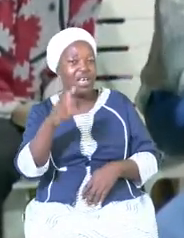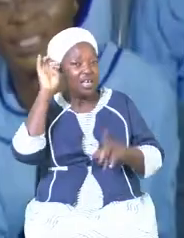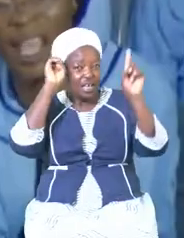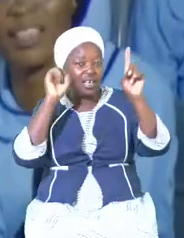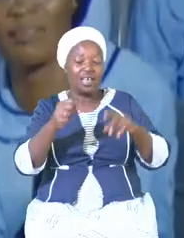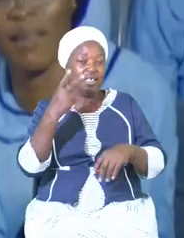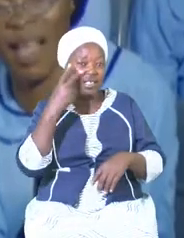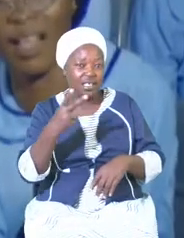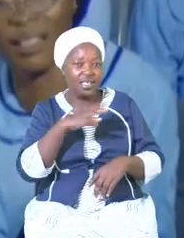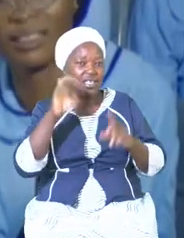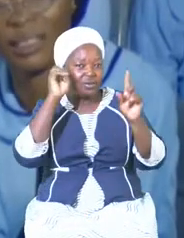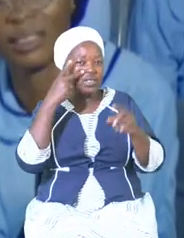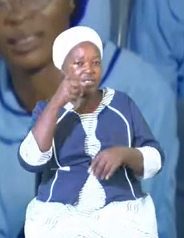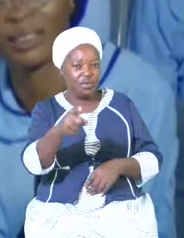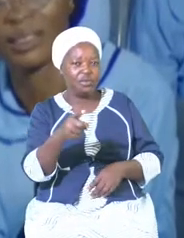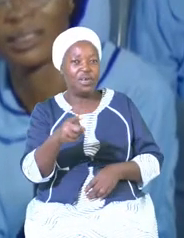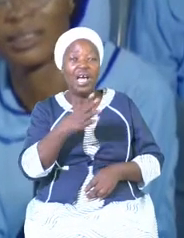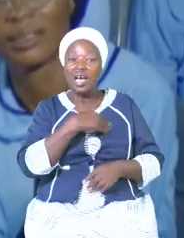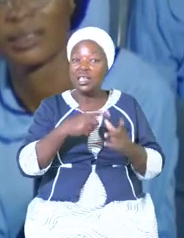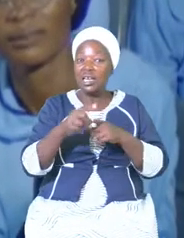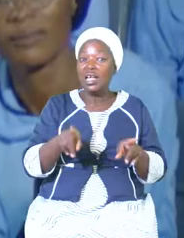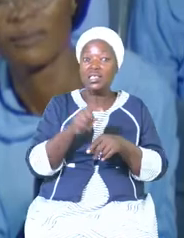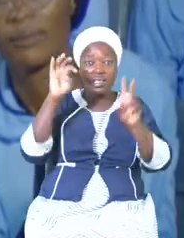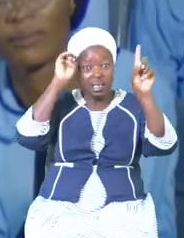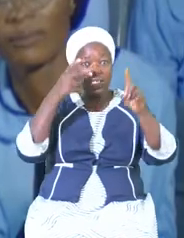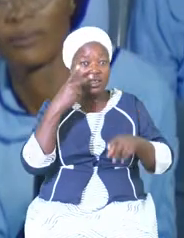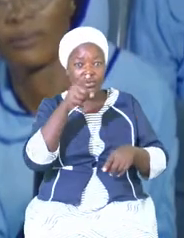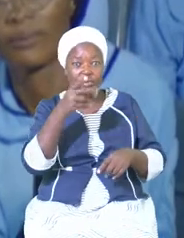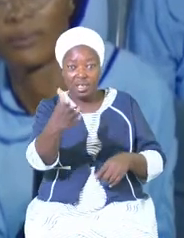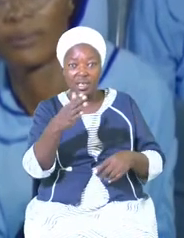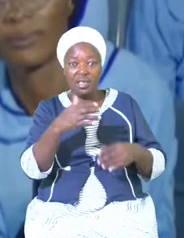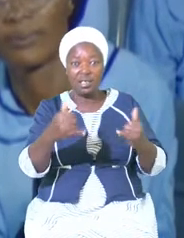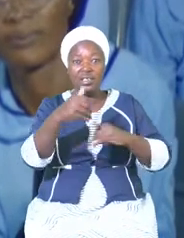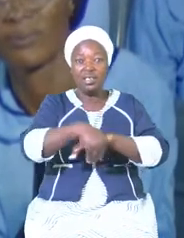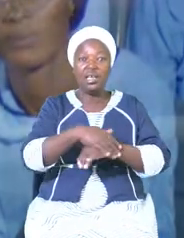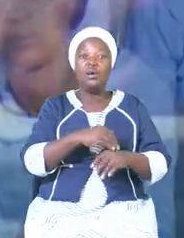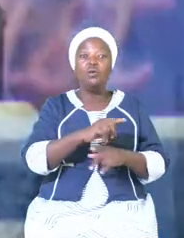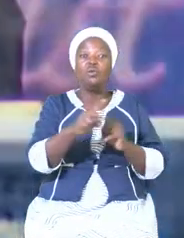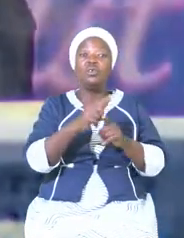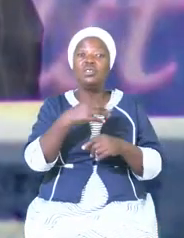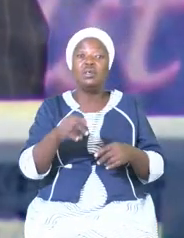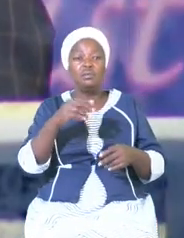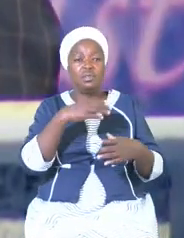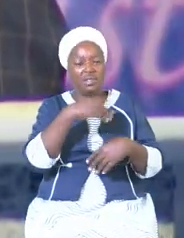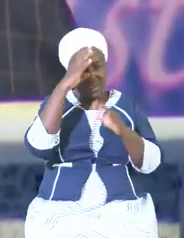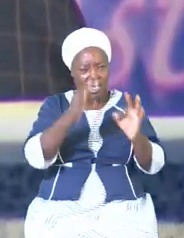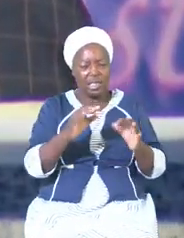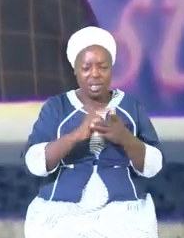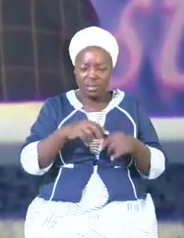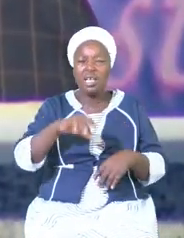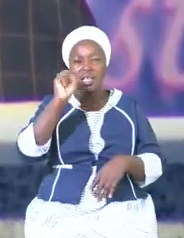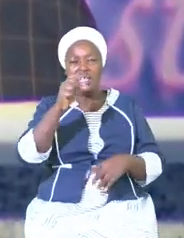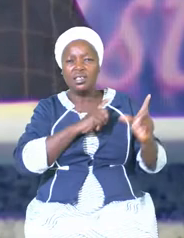will see. And he sees you there tonight where you are. And the moment you make up your mind and you say, yes, Lord, I'm